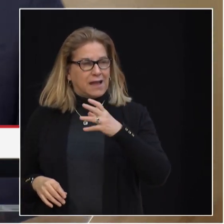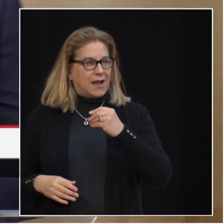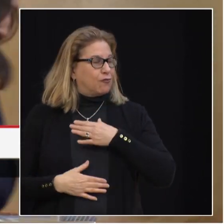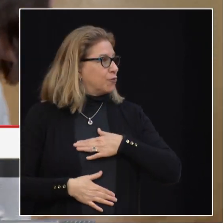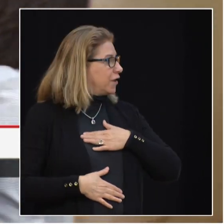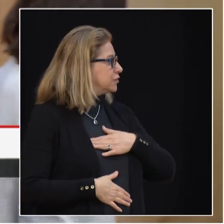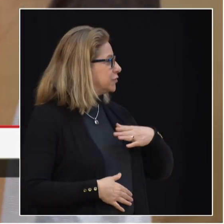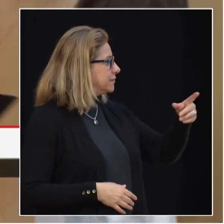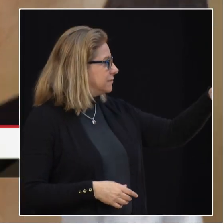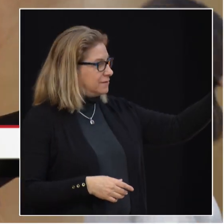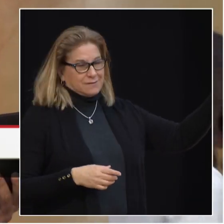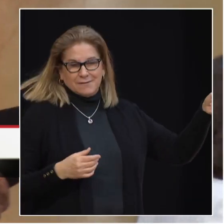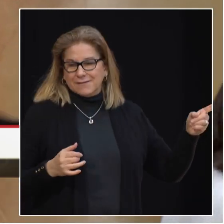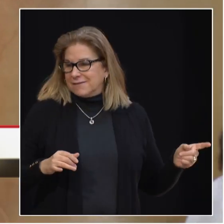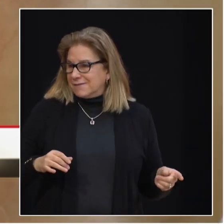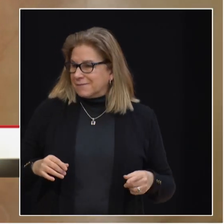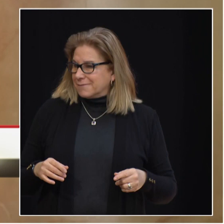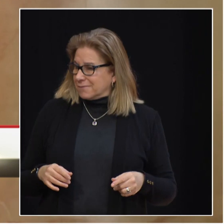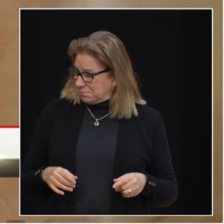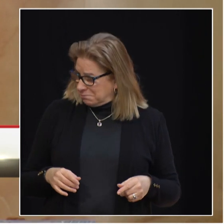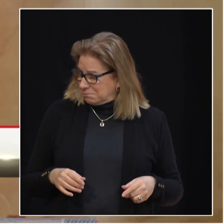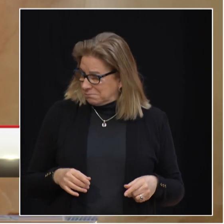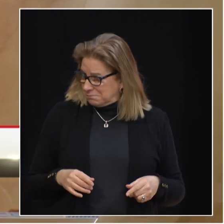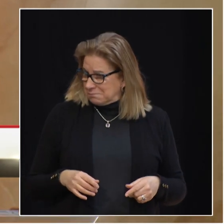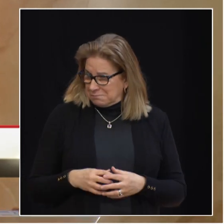up. She stole my best line.